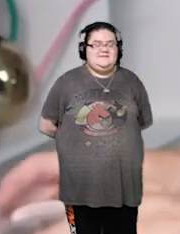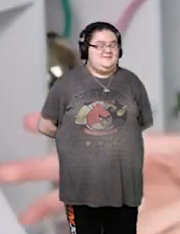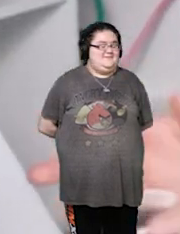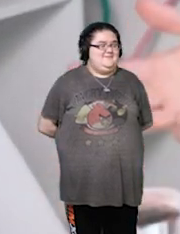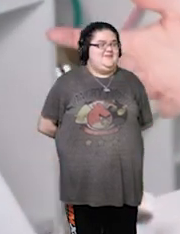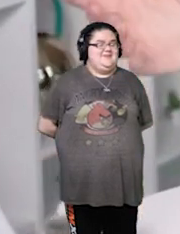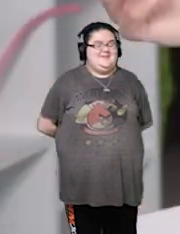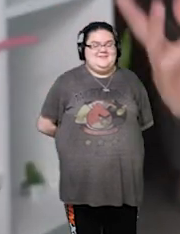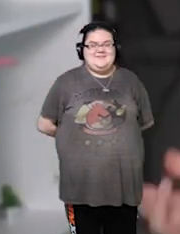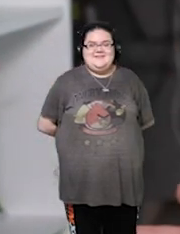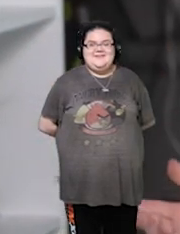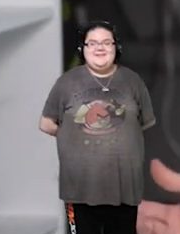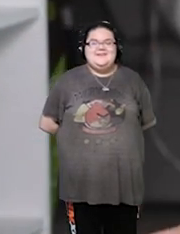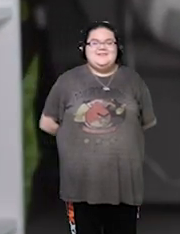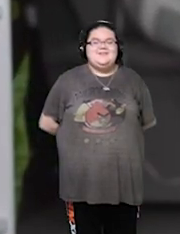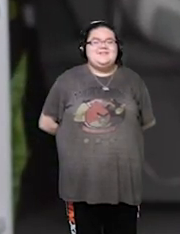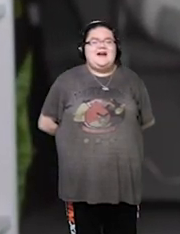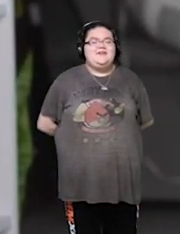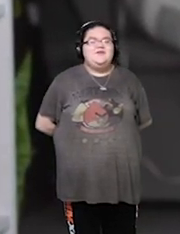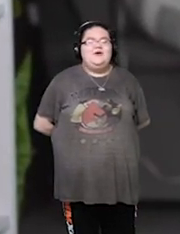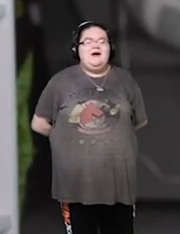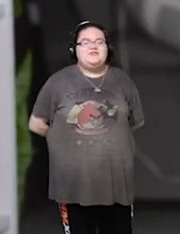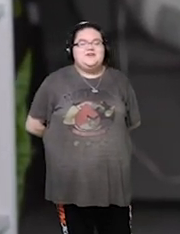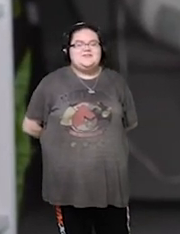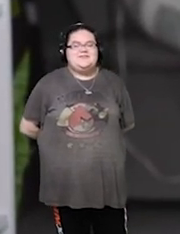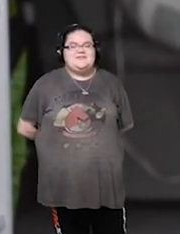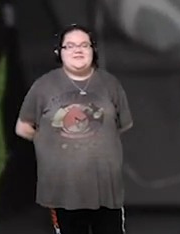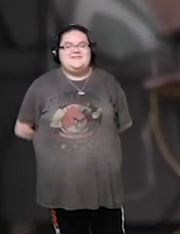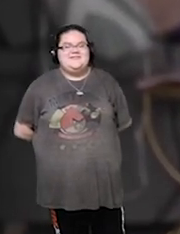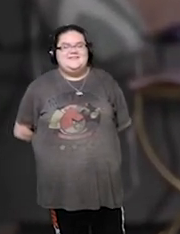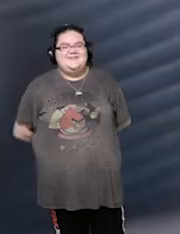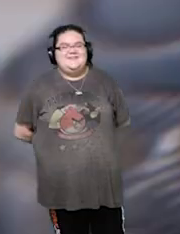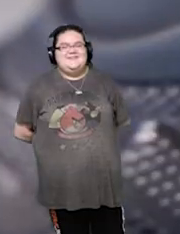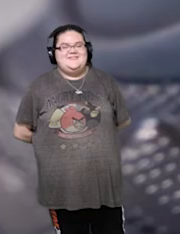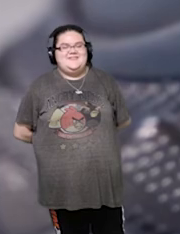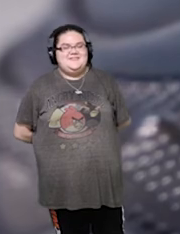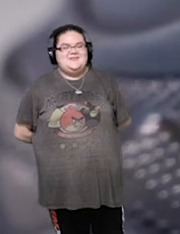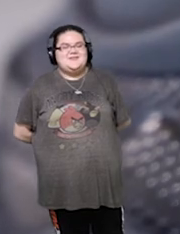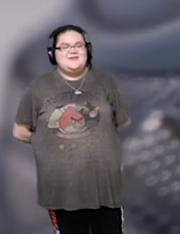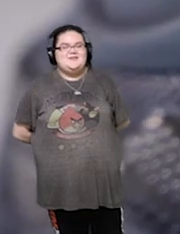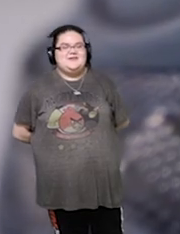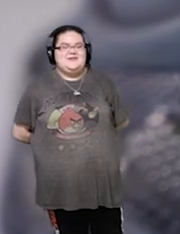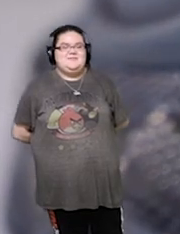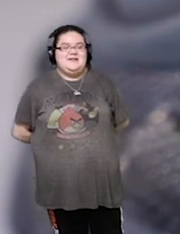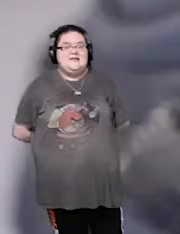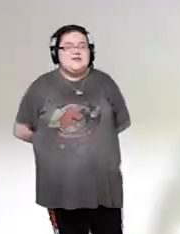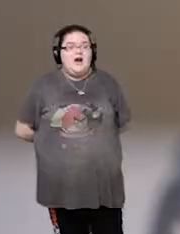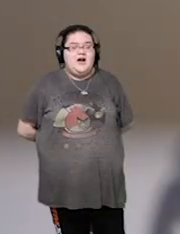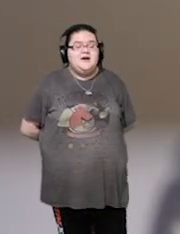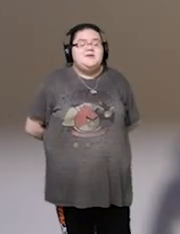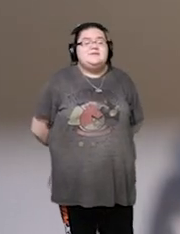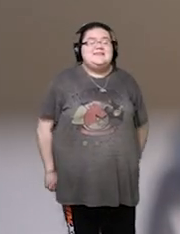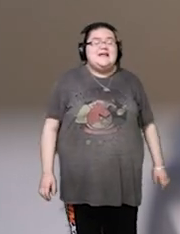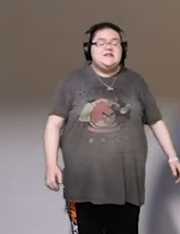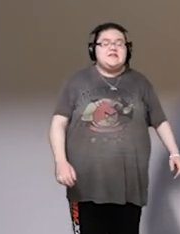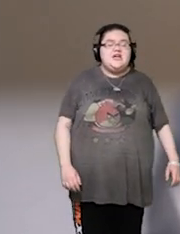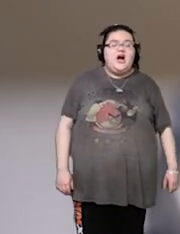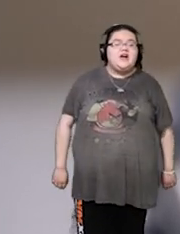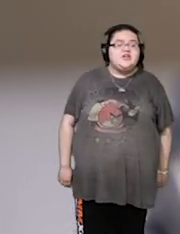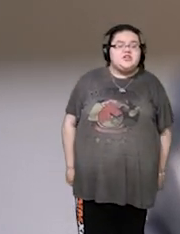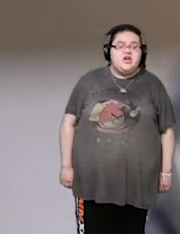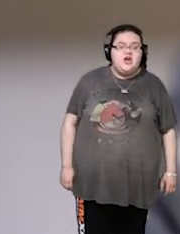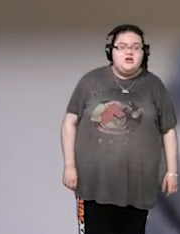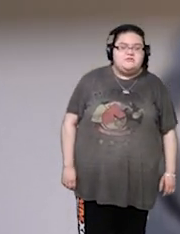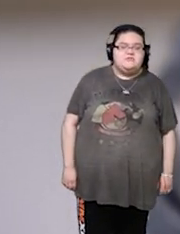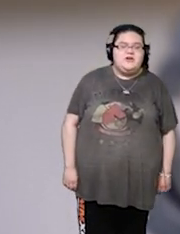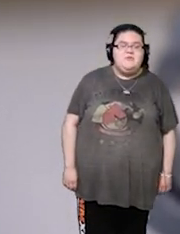£6.99, 55. I know my stuff, you see. Seriously, I don't know how Josh I know my is stuff, just... you see. Josh is just so good at